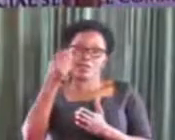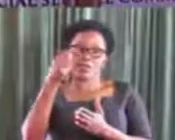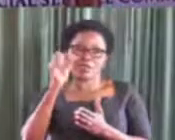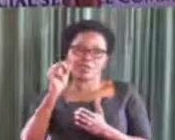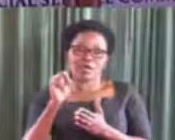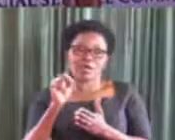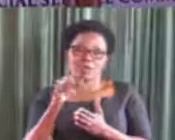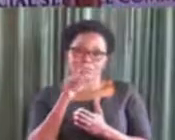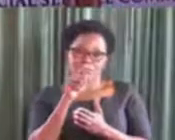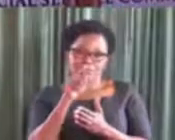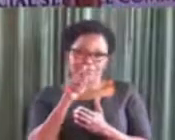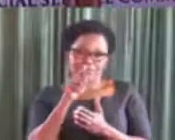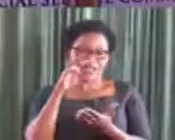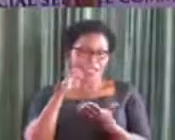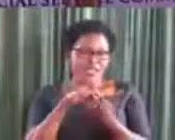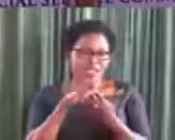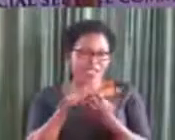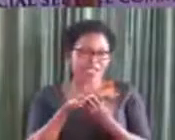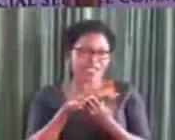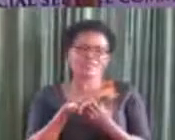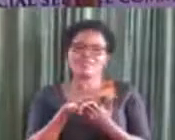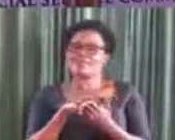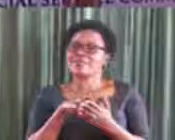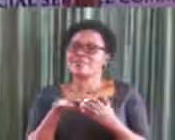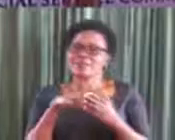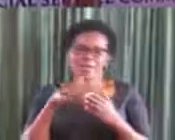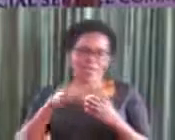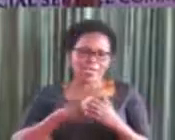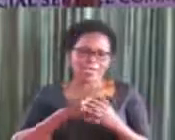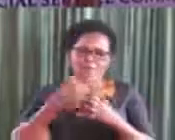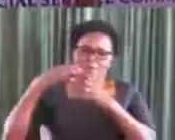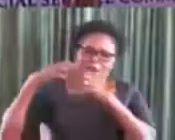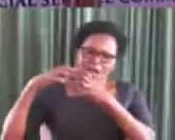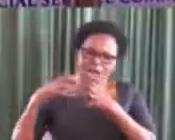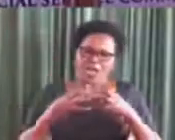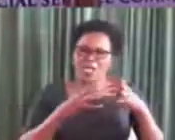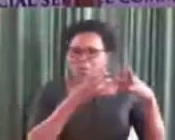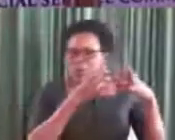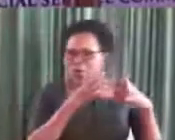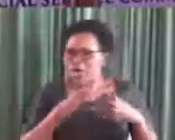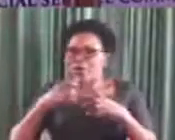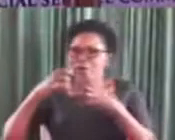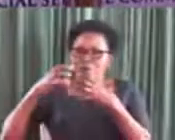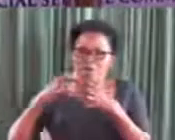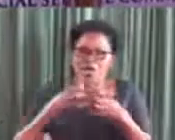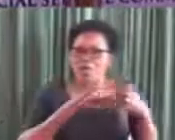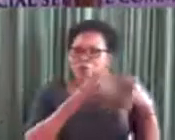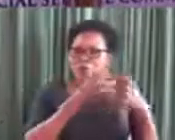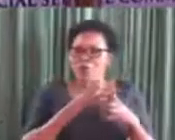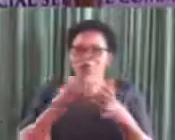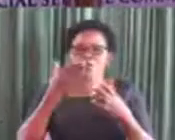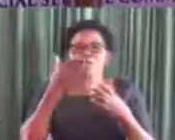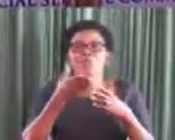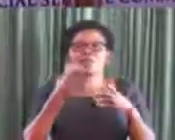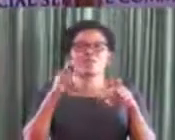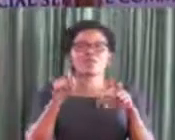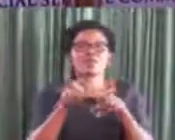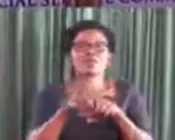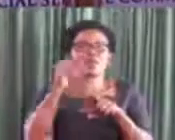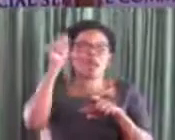It was extensively argued by myself as counsel to the East Africa